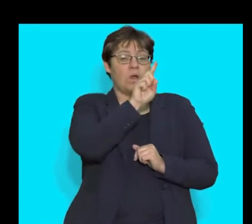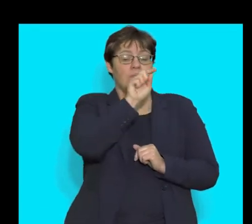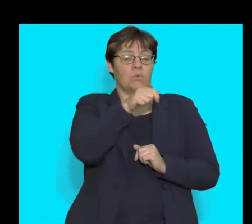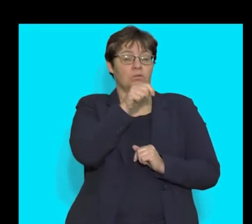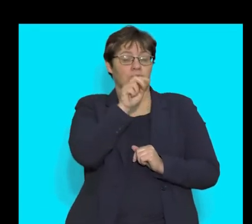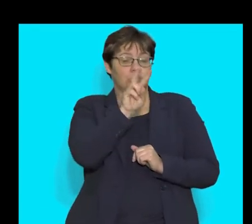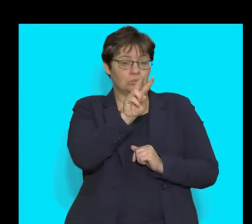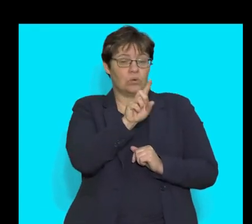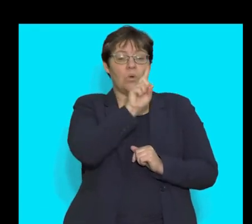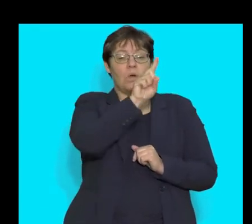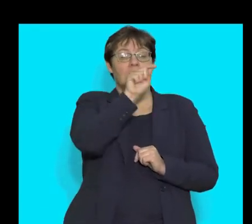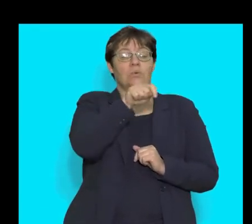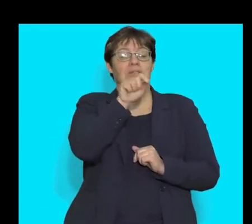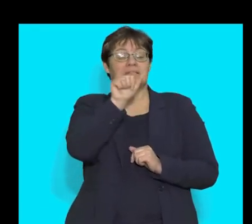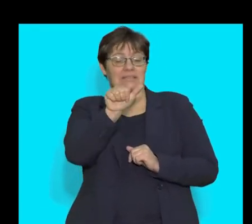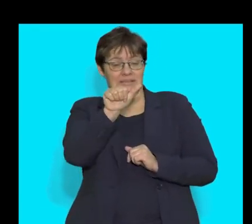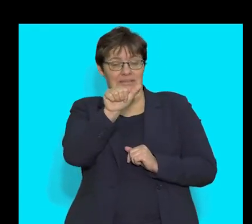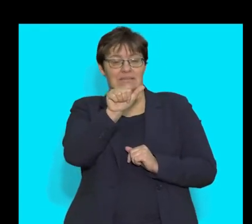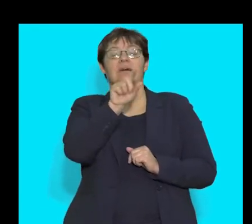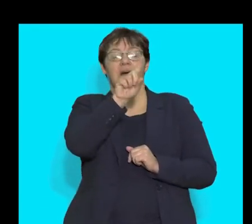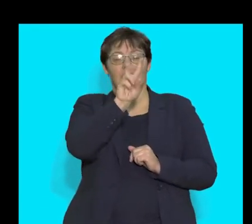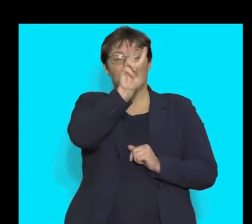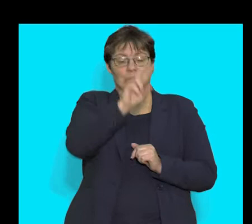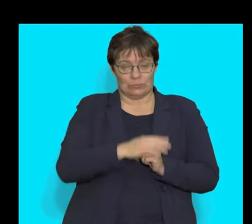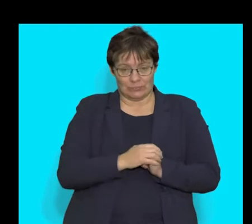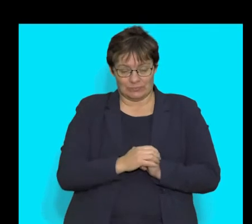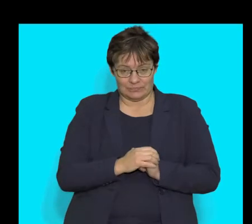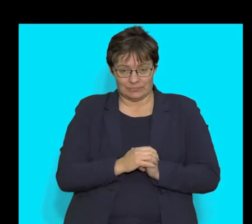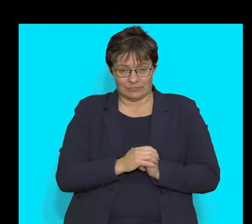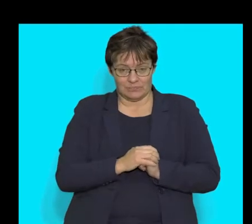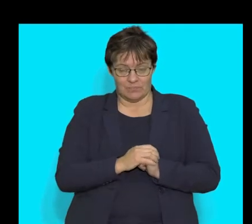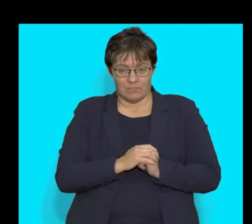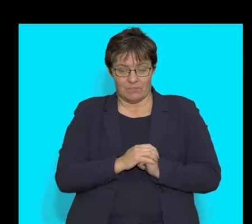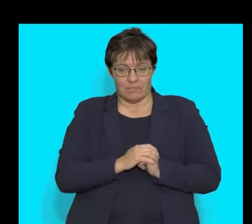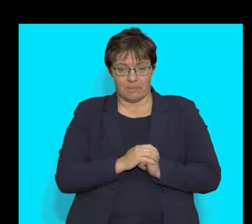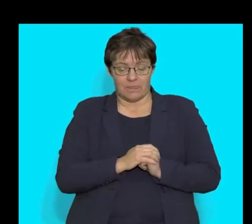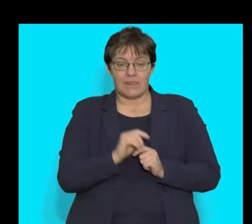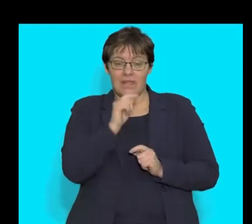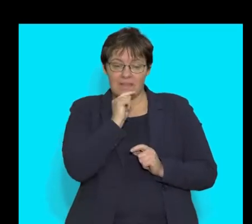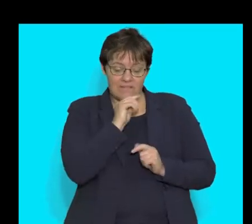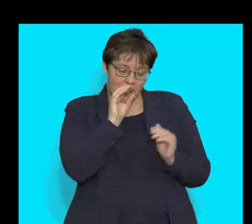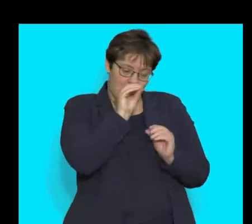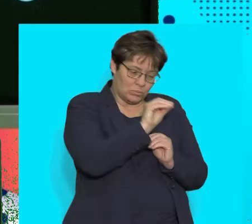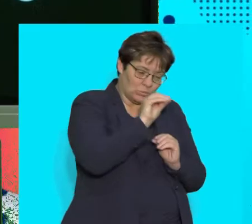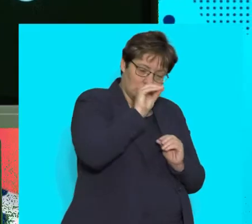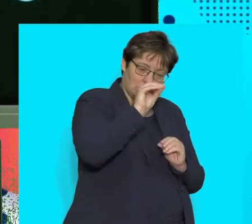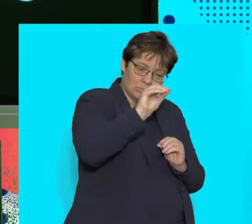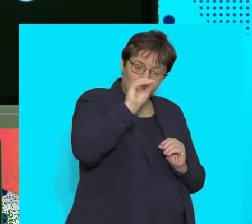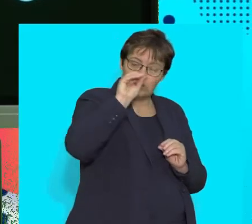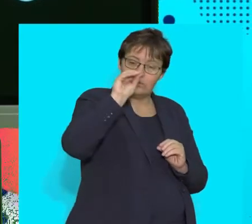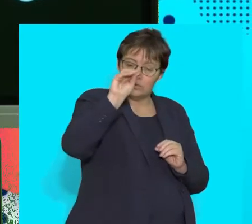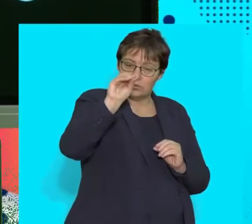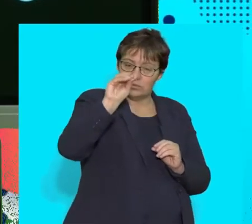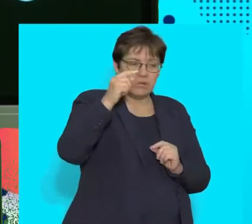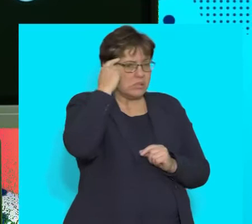1.2, 1.6, and then 2. So when you come to plot a point, you